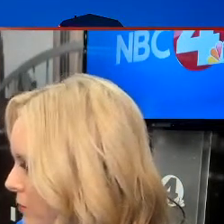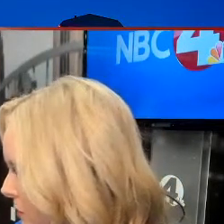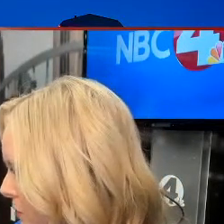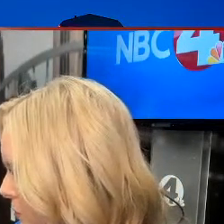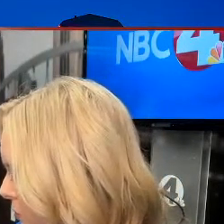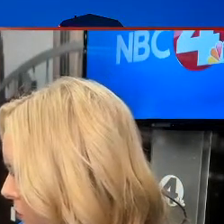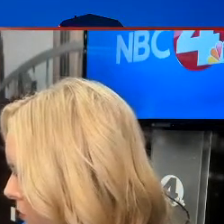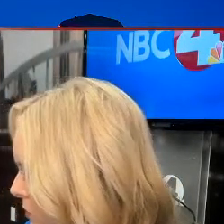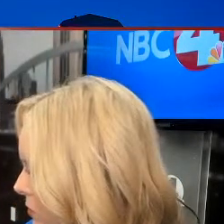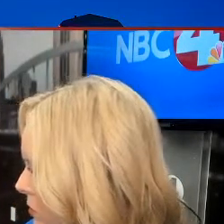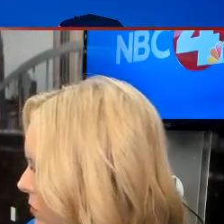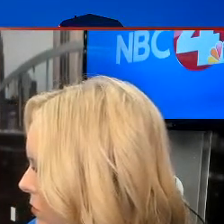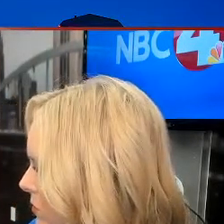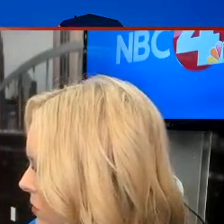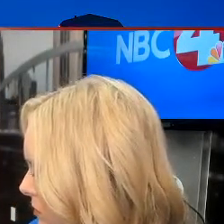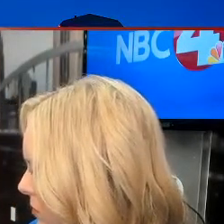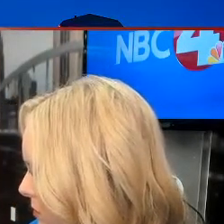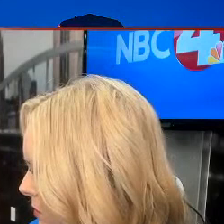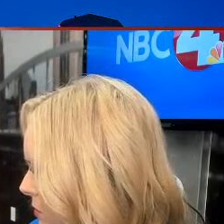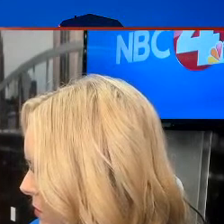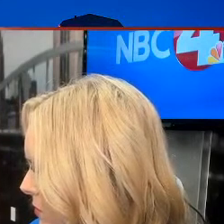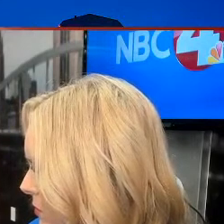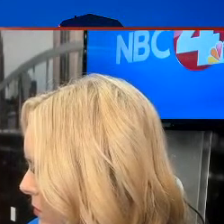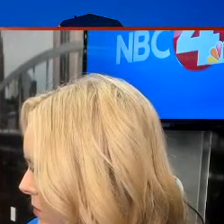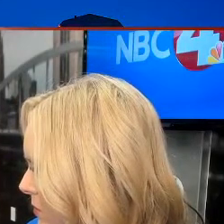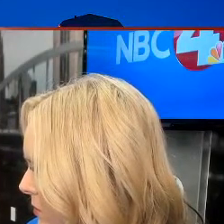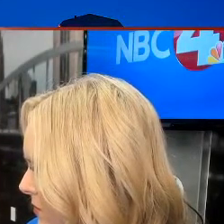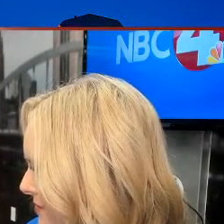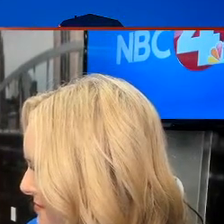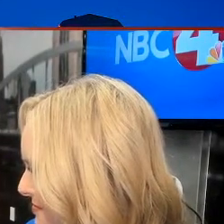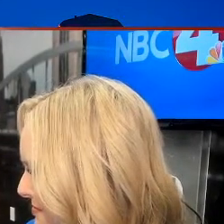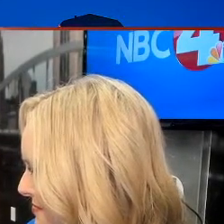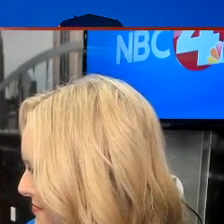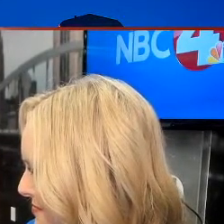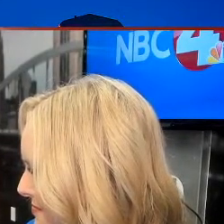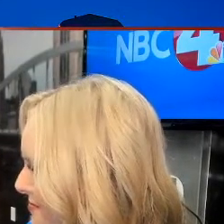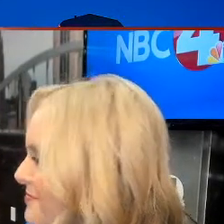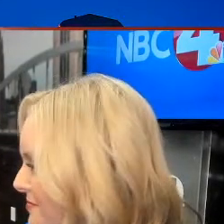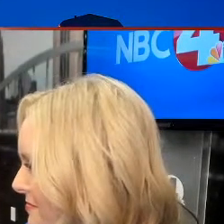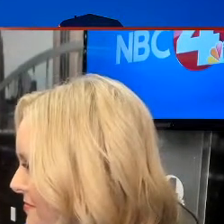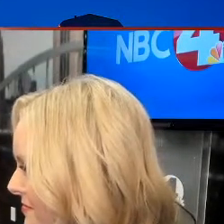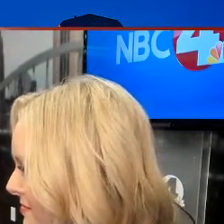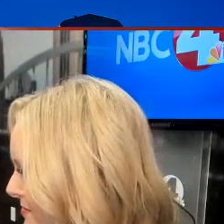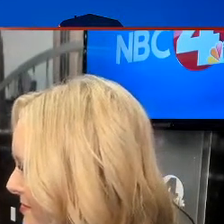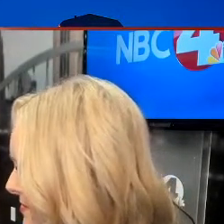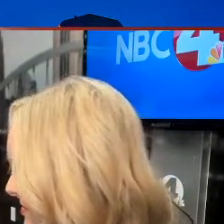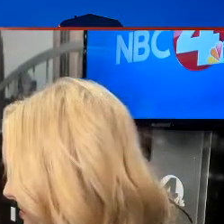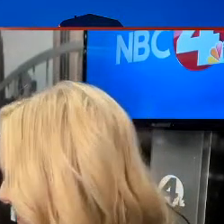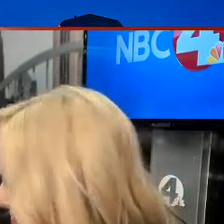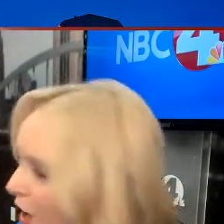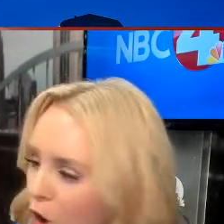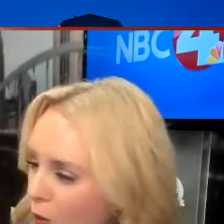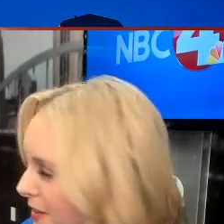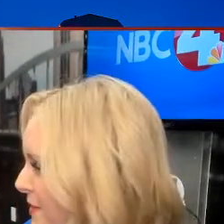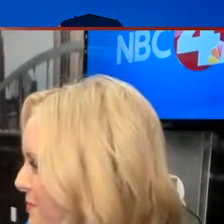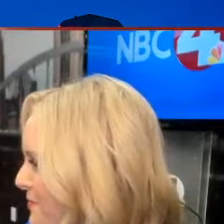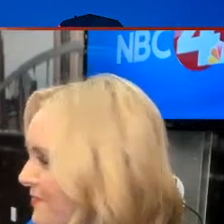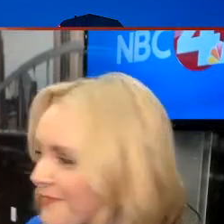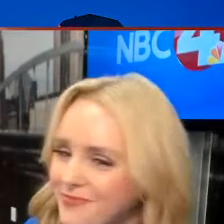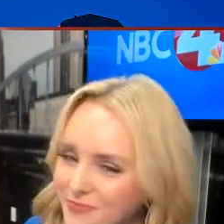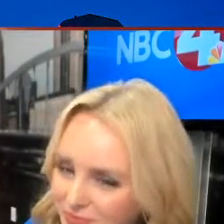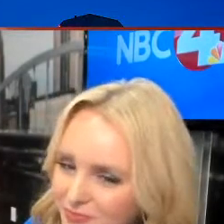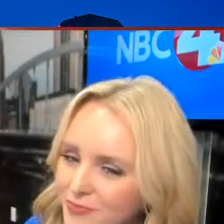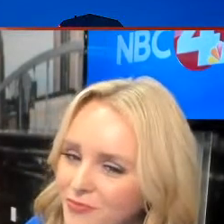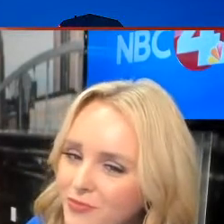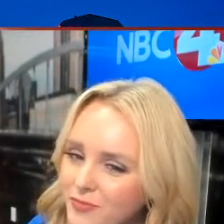And I think one of the few things we can obviously do is to get our flu vaccine, which we always push every single year, Always. Not just